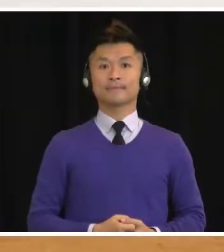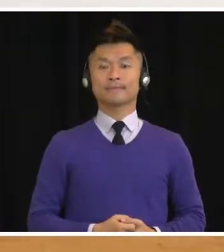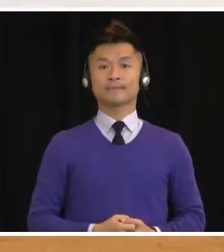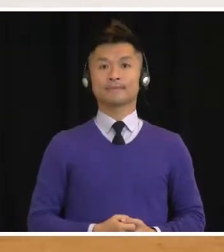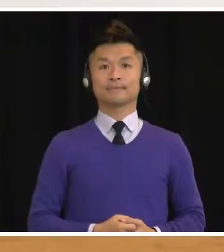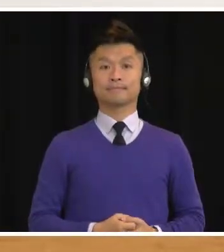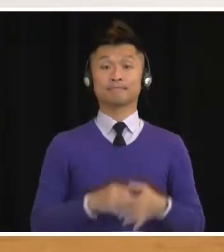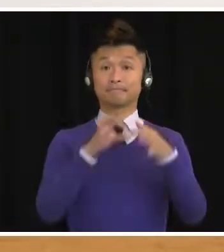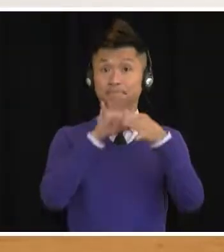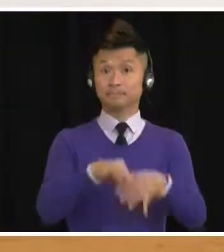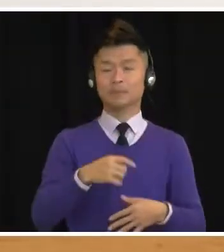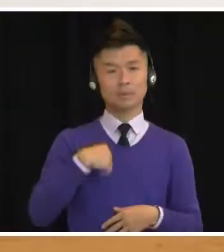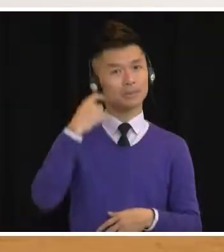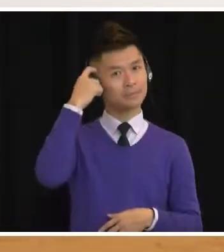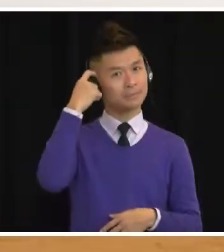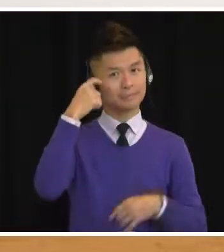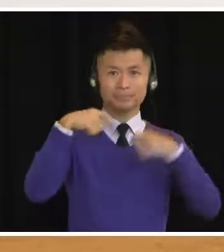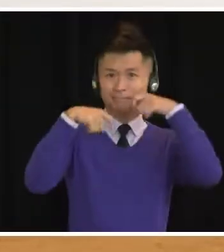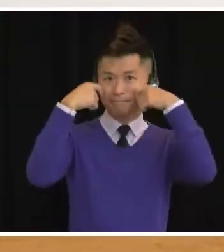basis,